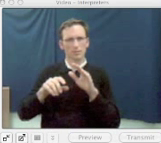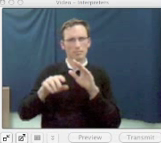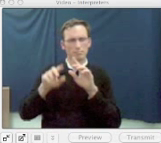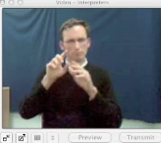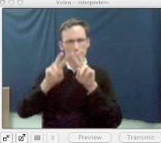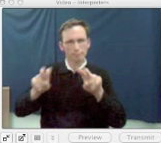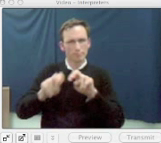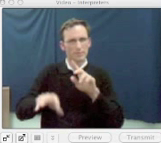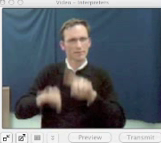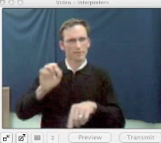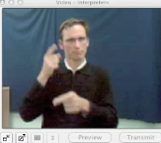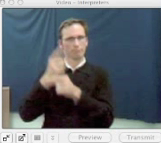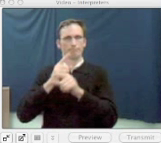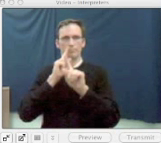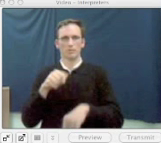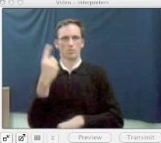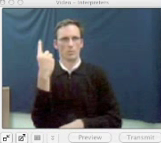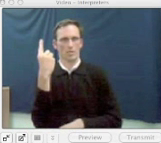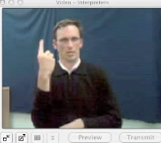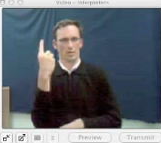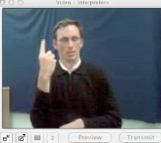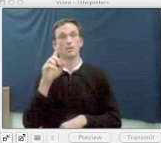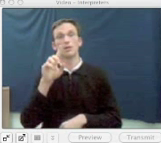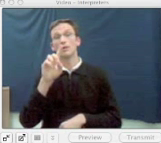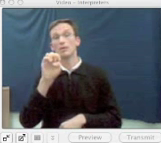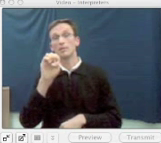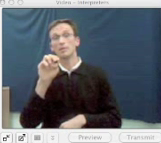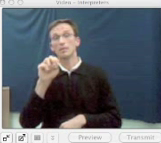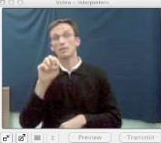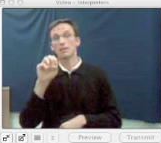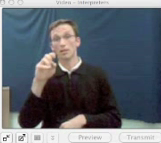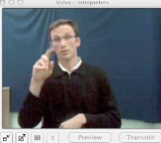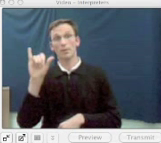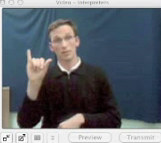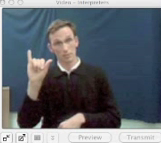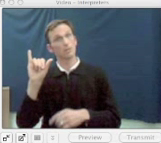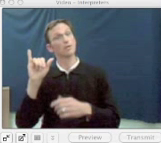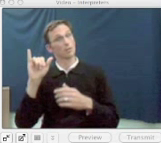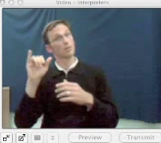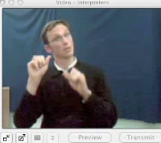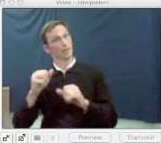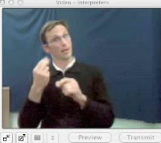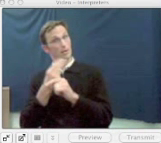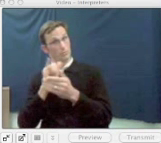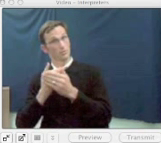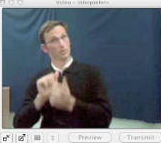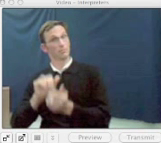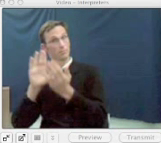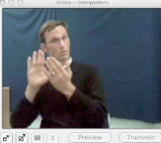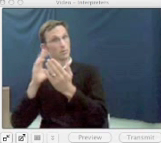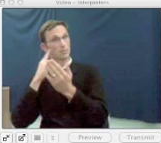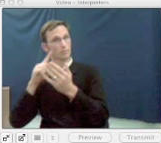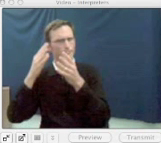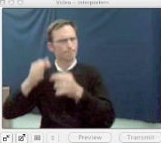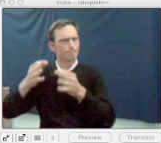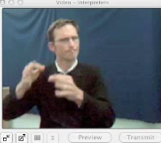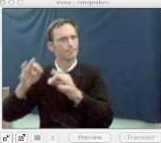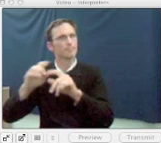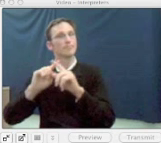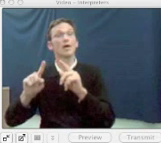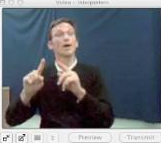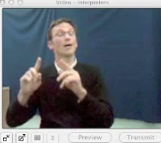Deontology, or rule-based approaches to decision making, are perfectly valid ethical approaches, but they just are not used by practice